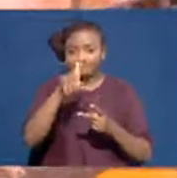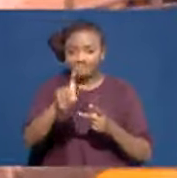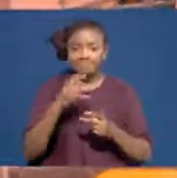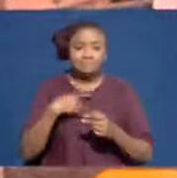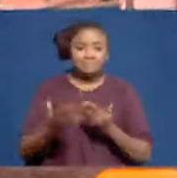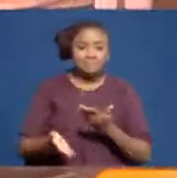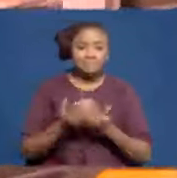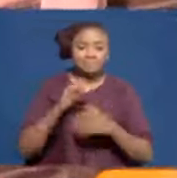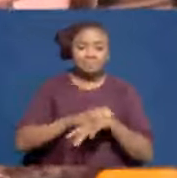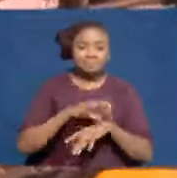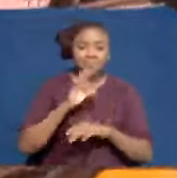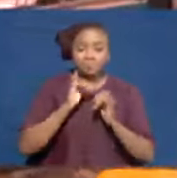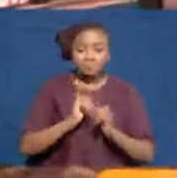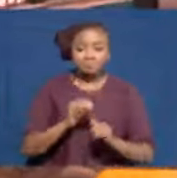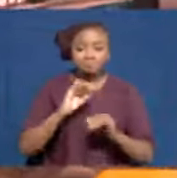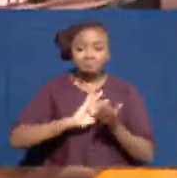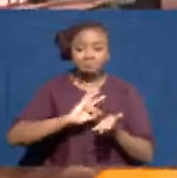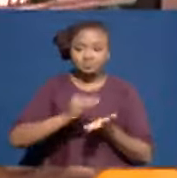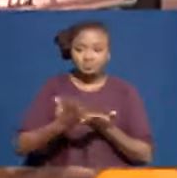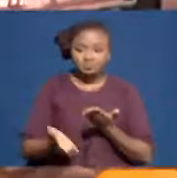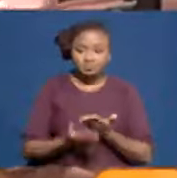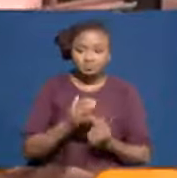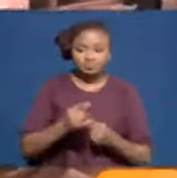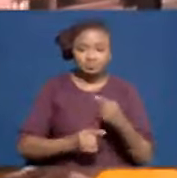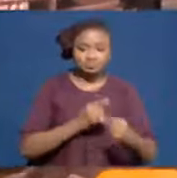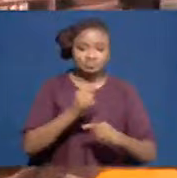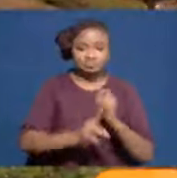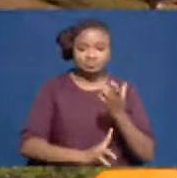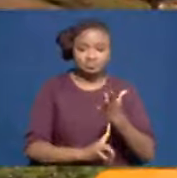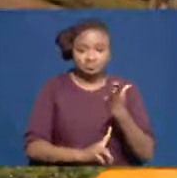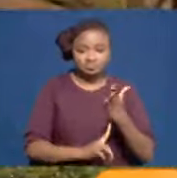will enable them modernize their factories across the country.